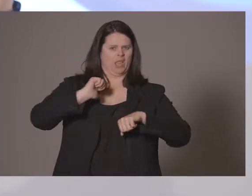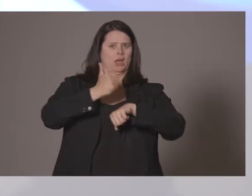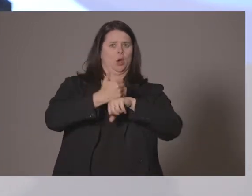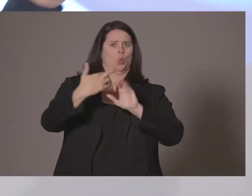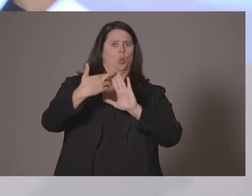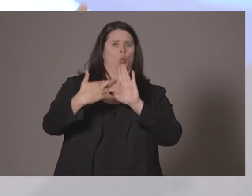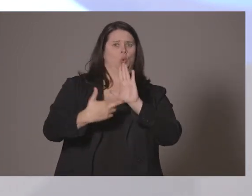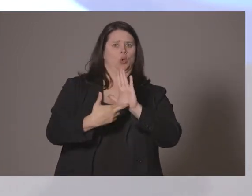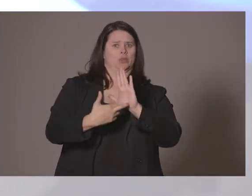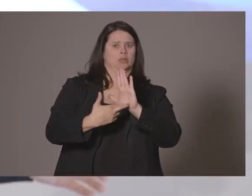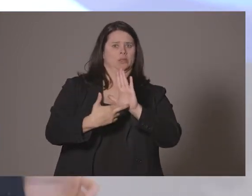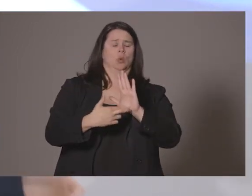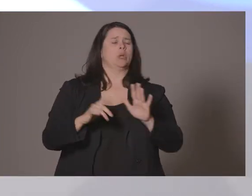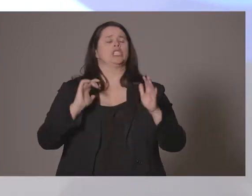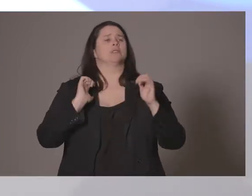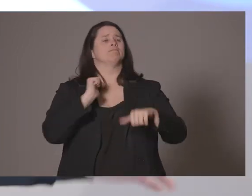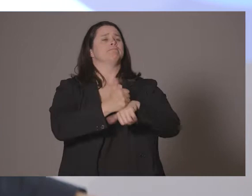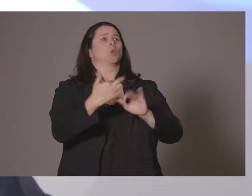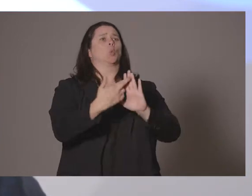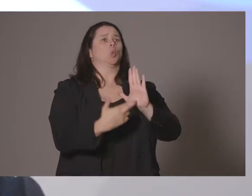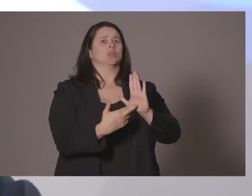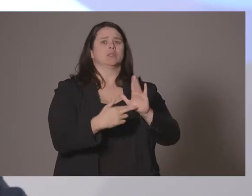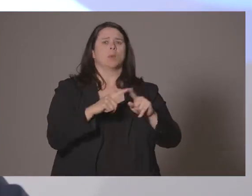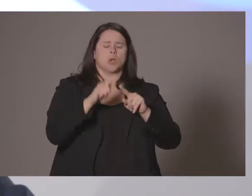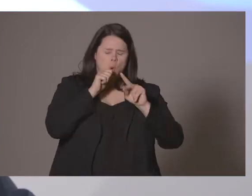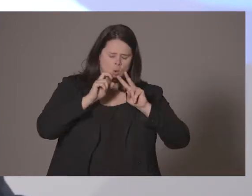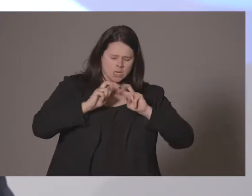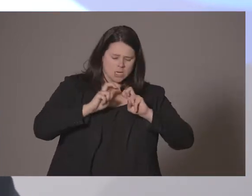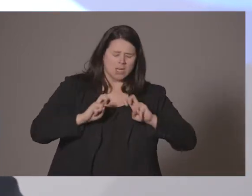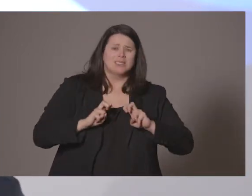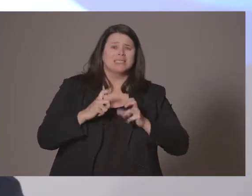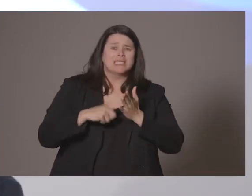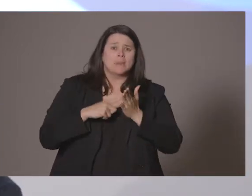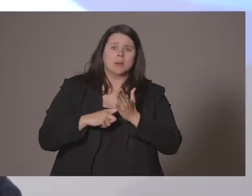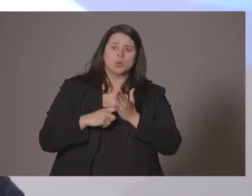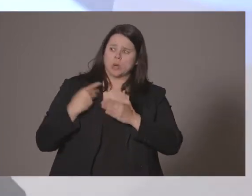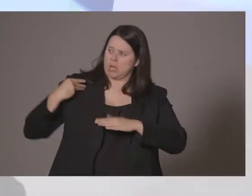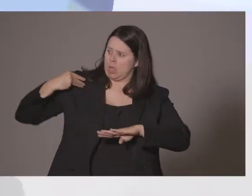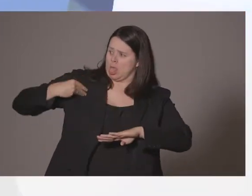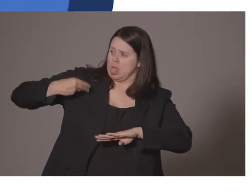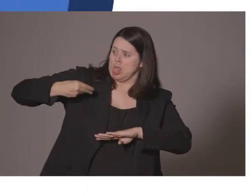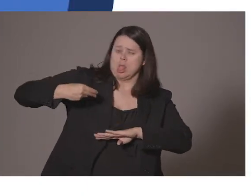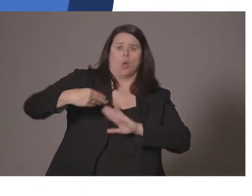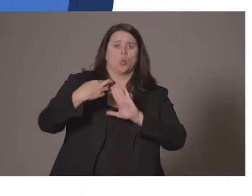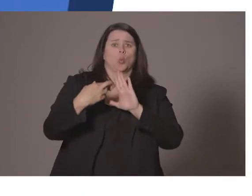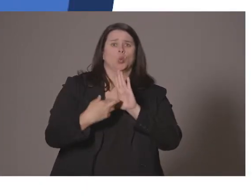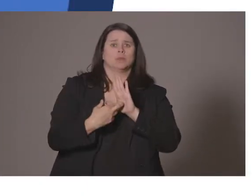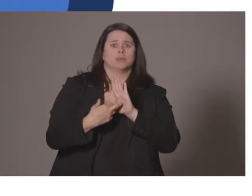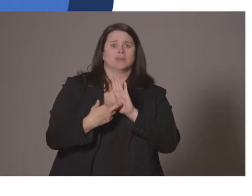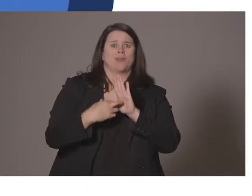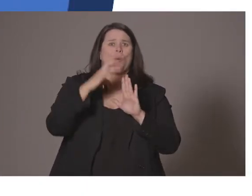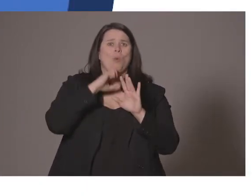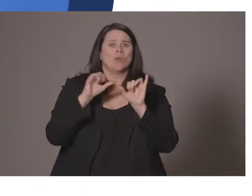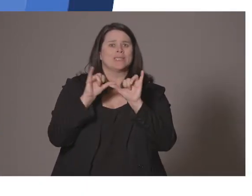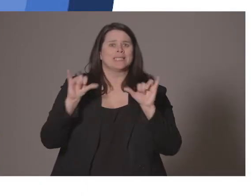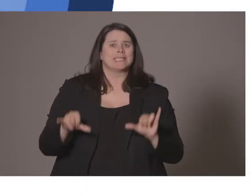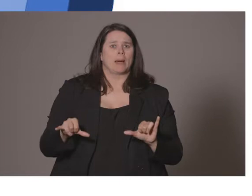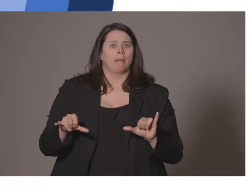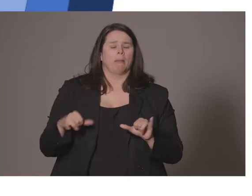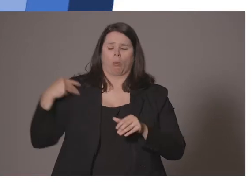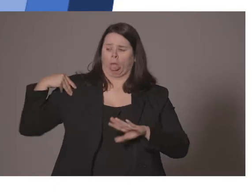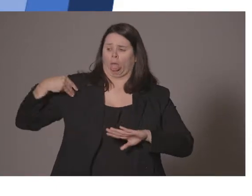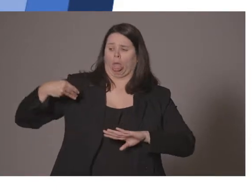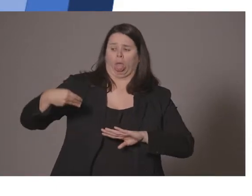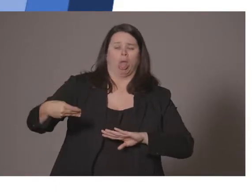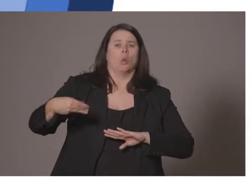way they are at this point in time, because they're old rules, they're old systems at this point. So we think about it,